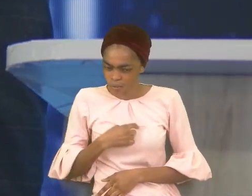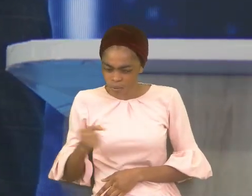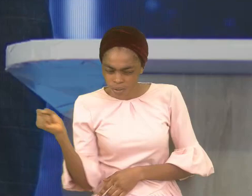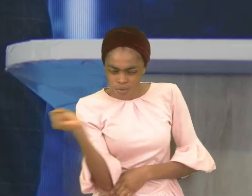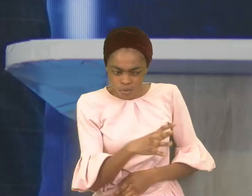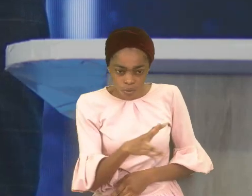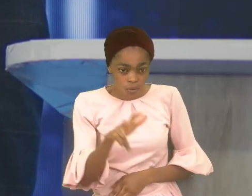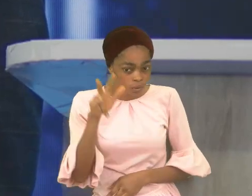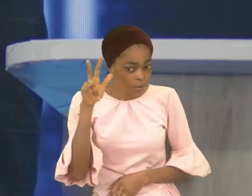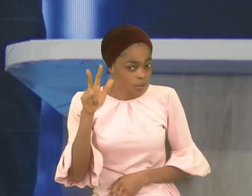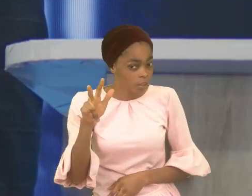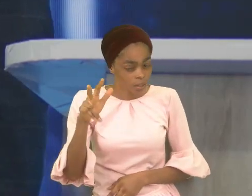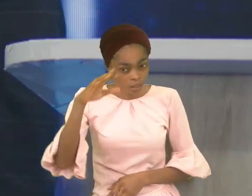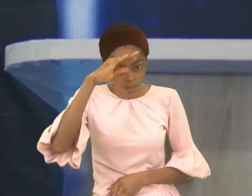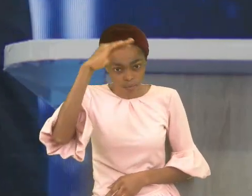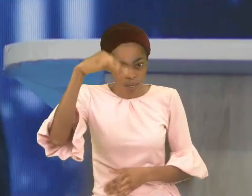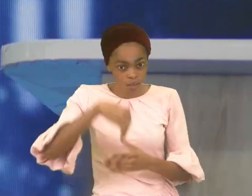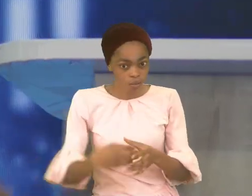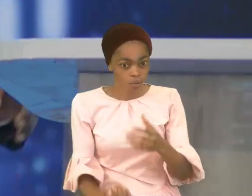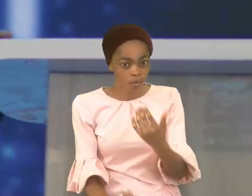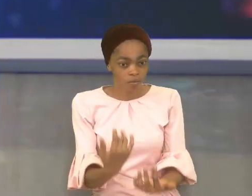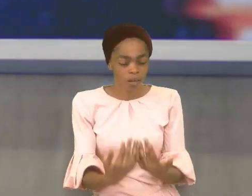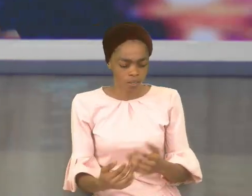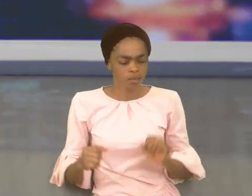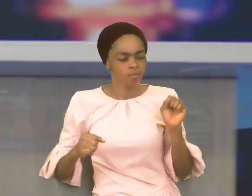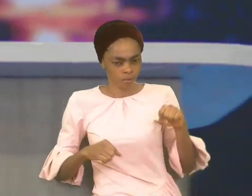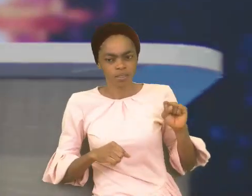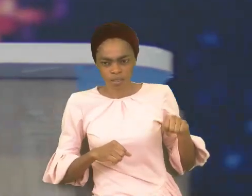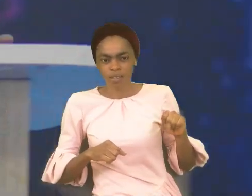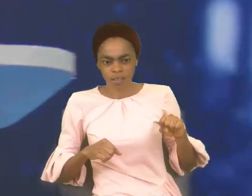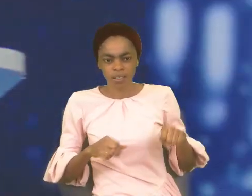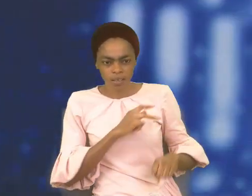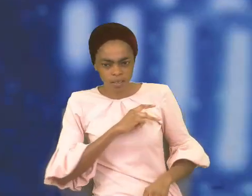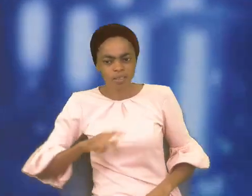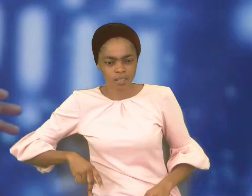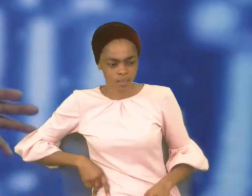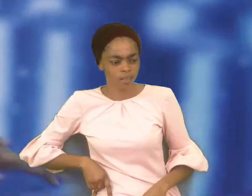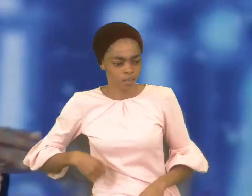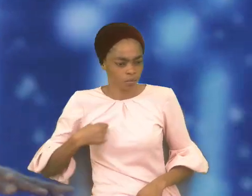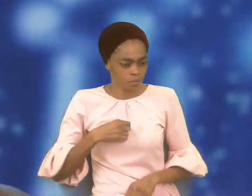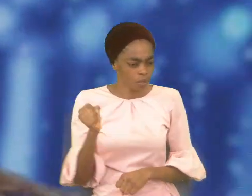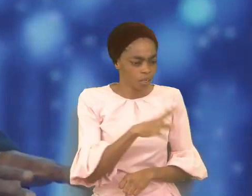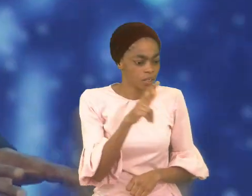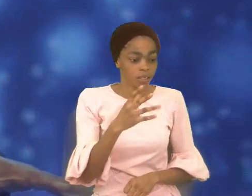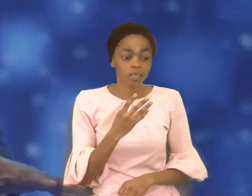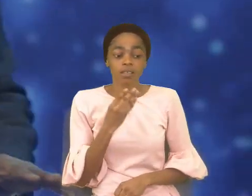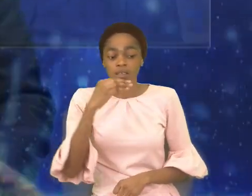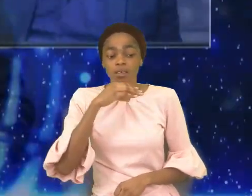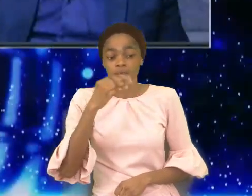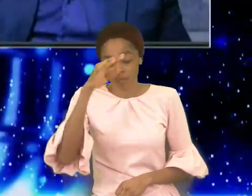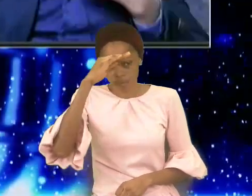yes, Nebuchadnezzar, king. Then he said, I see 4 men. They are not lying